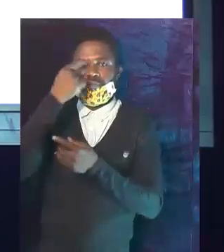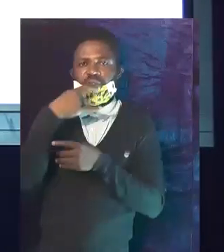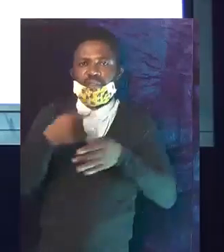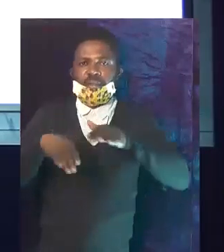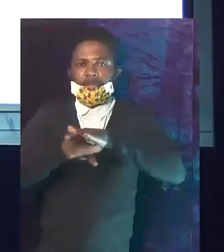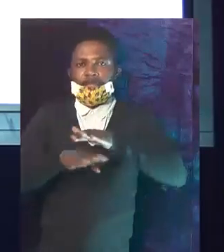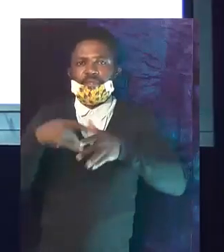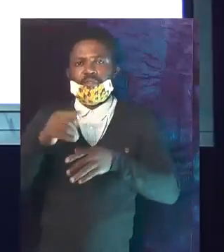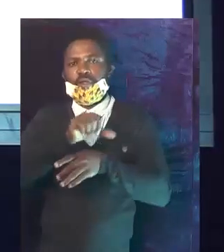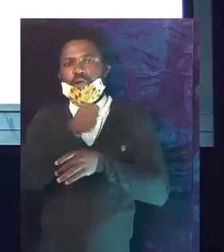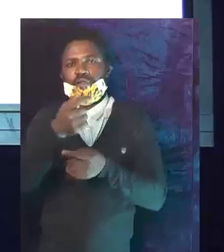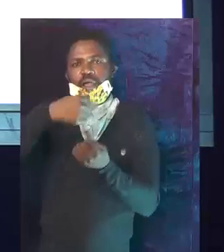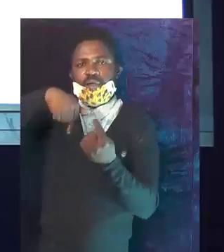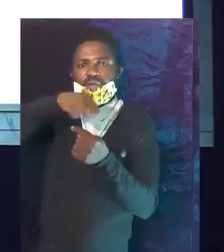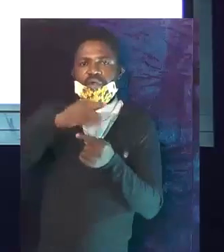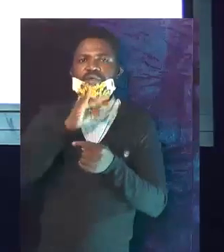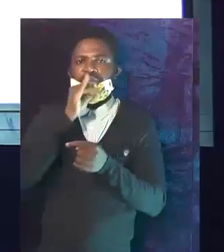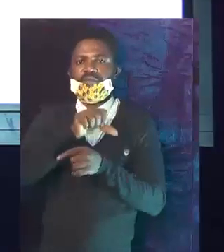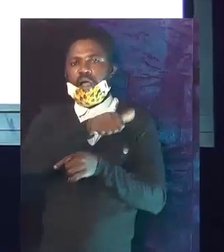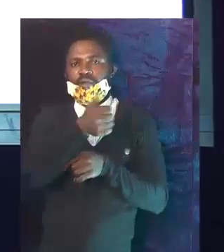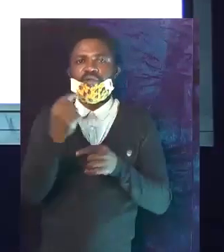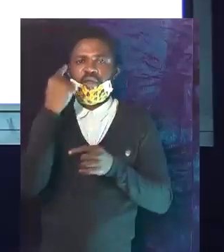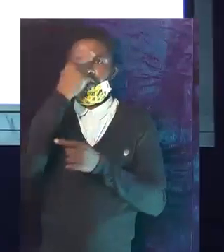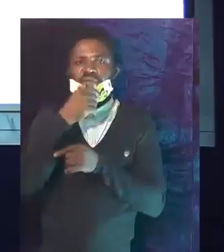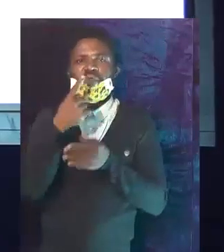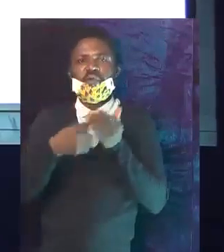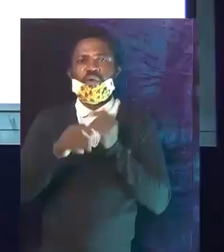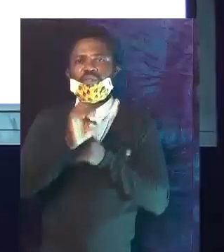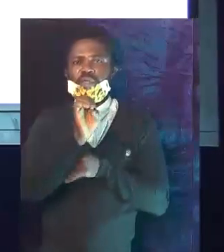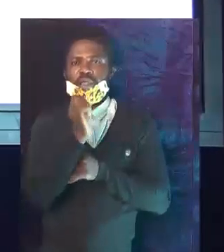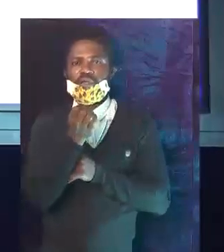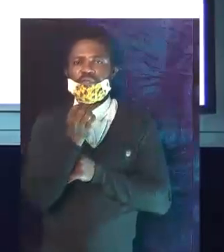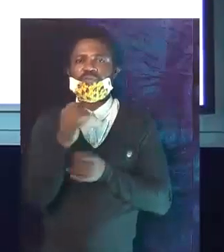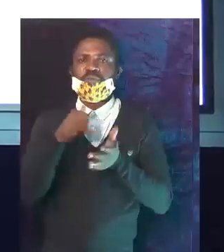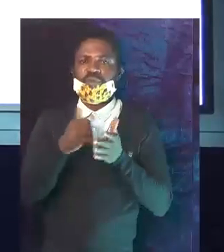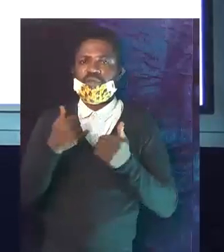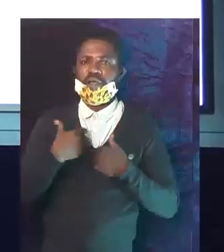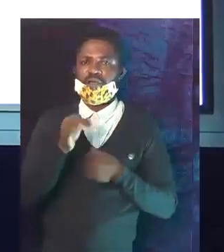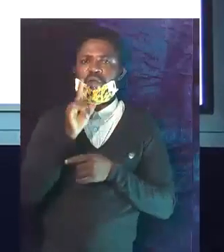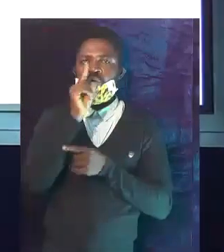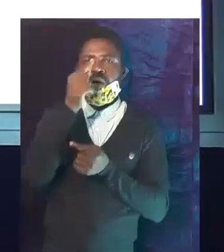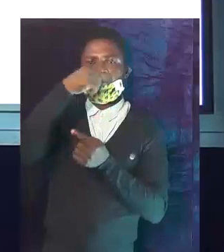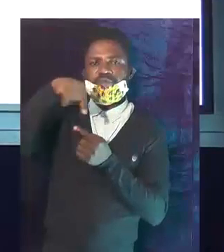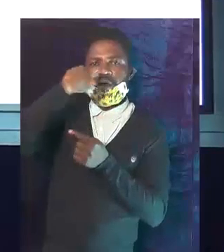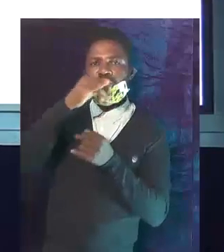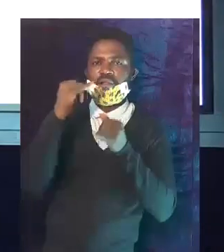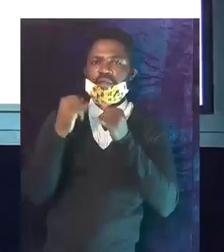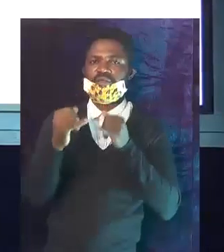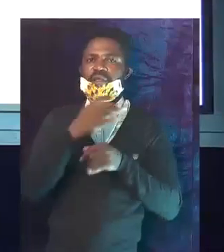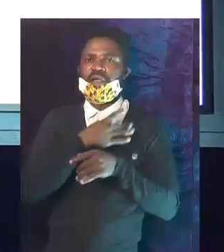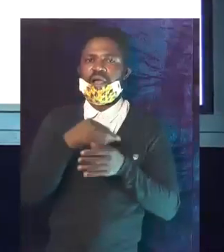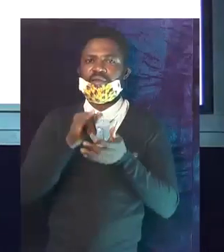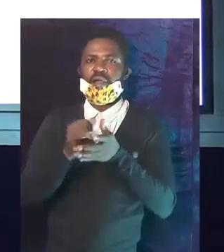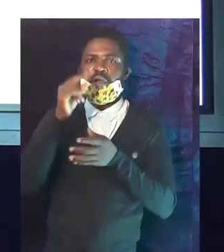other face. These are just the 2 faces that it has. What else does it have? It has 1 circular edge. And that